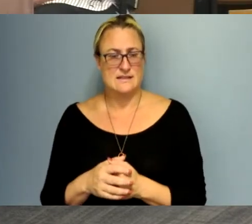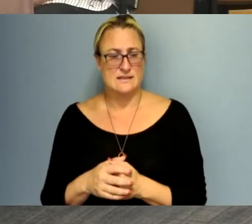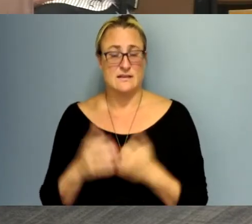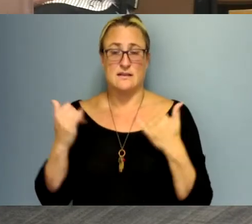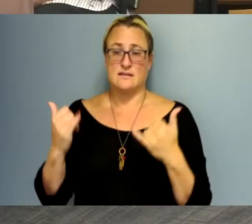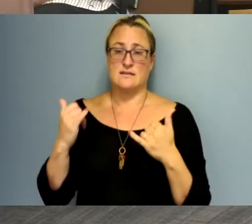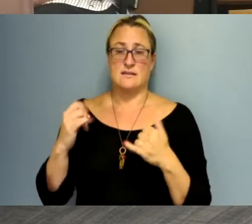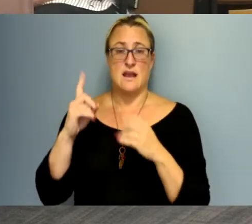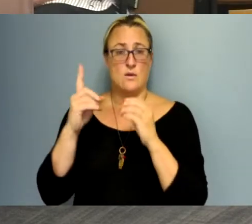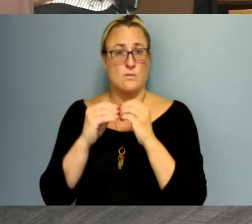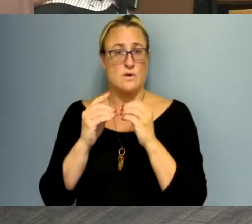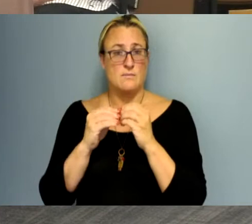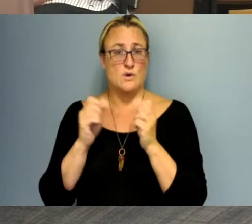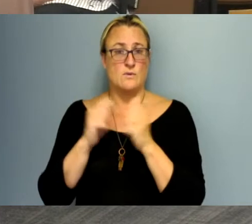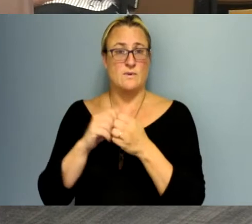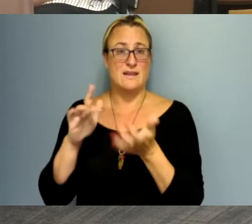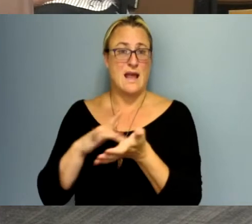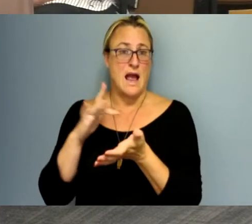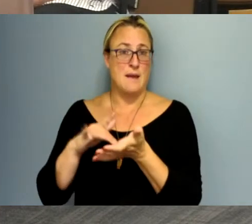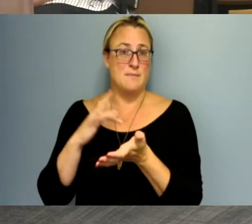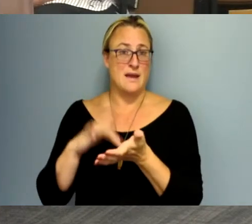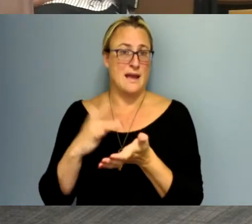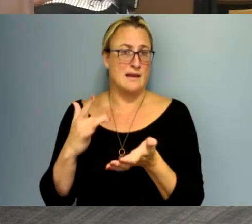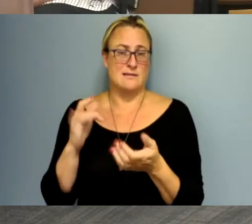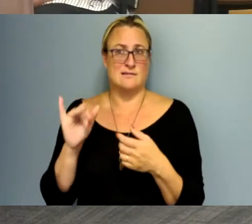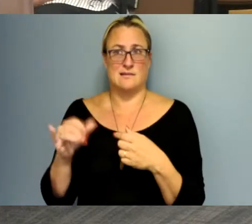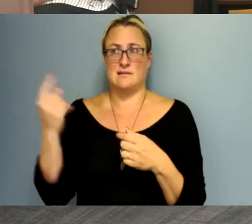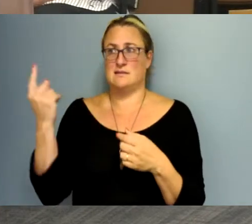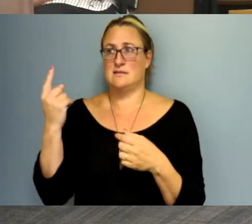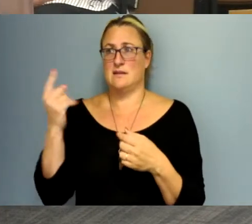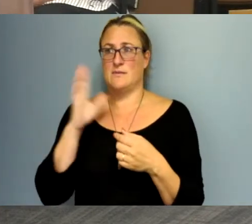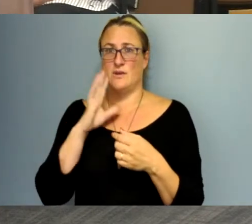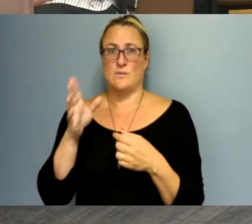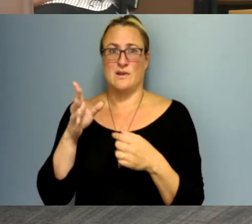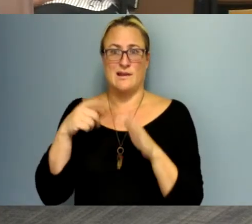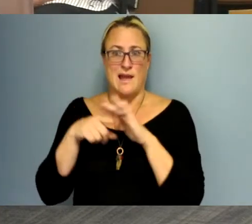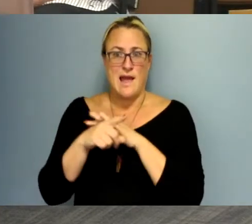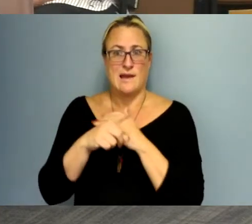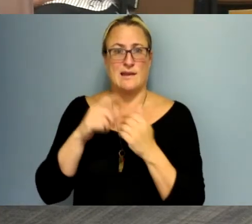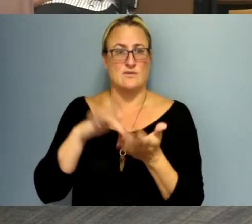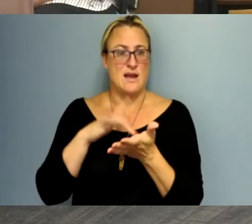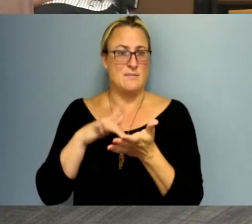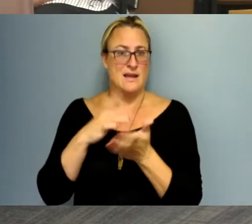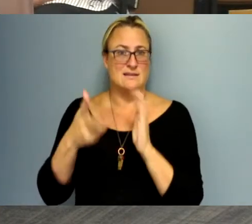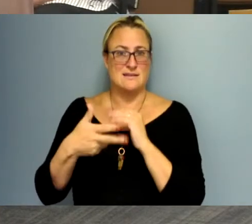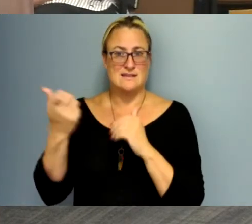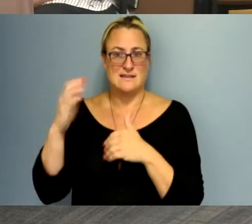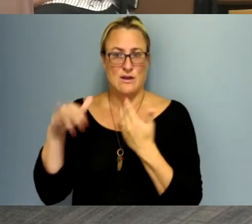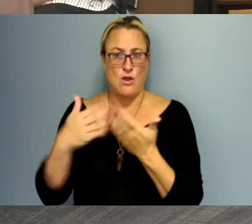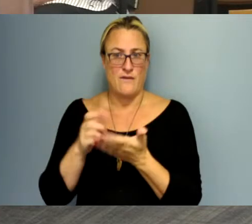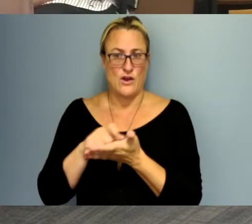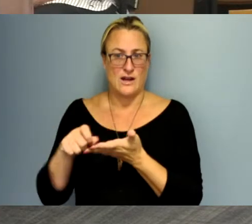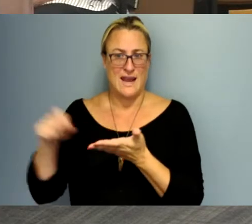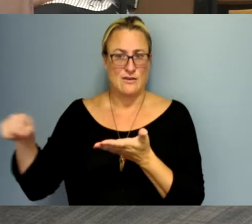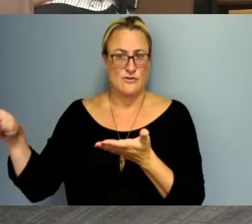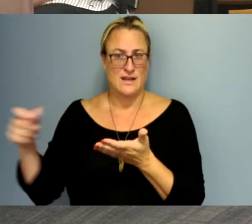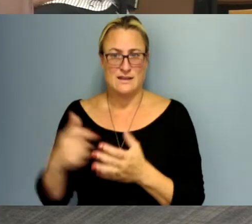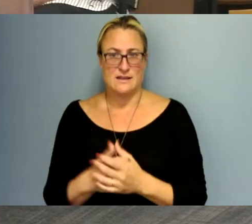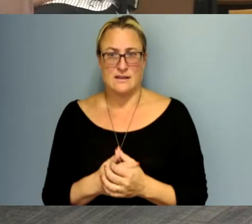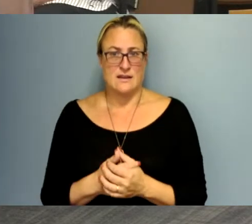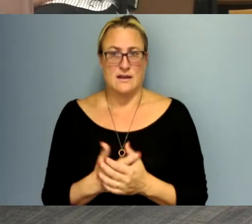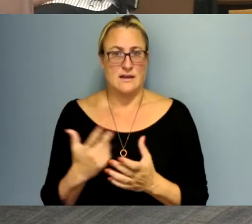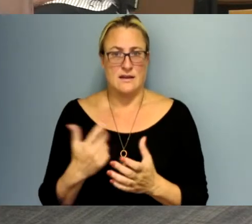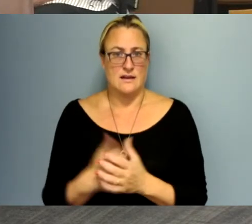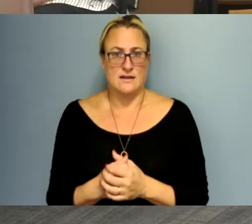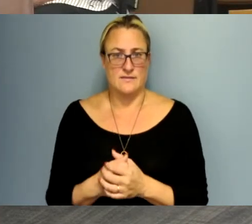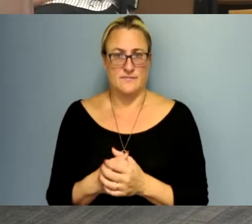more has arisen with the iPads, that somebody's going to hack into the iPads and steal all our handwriting,